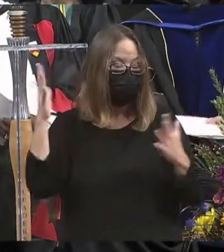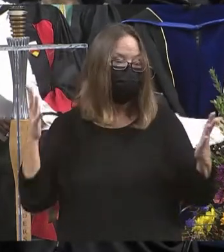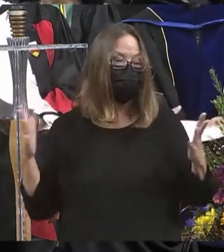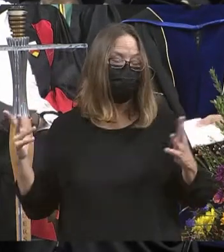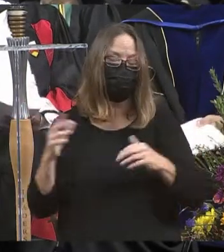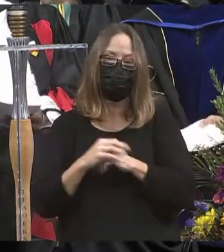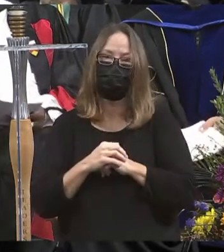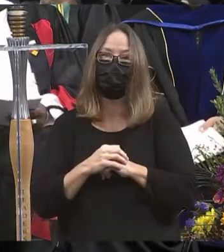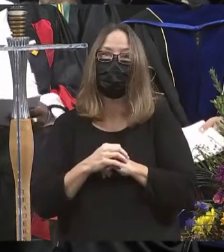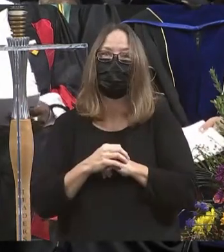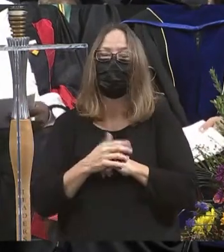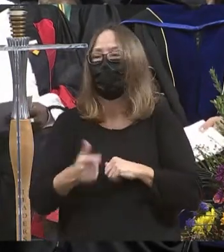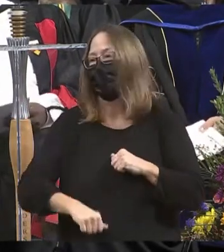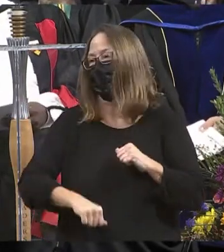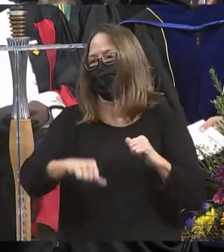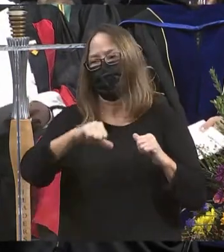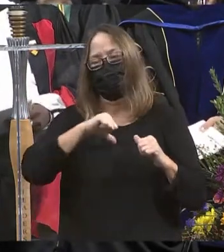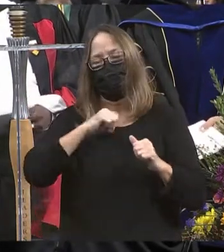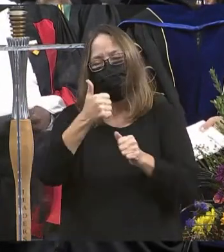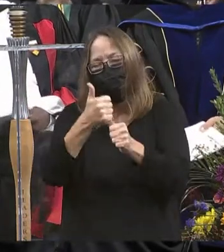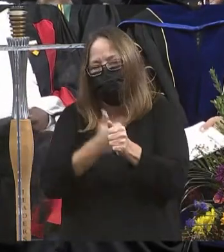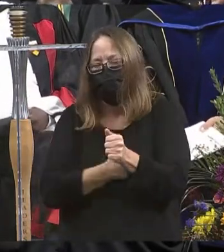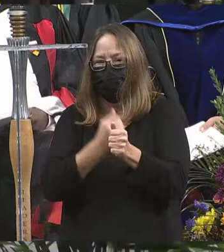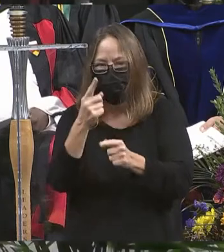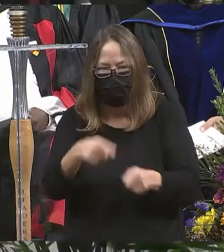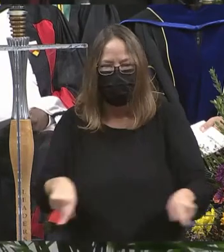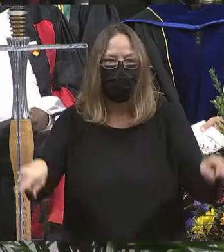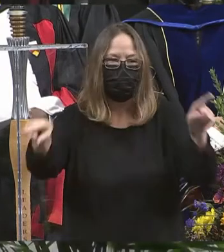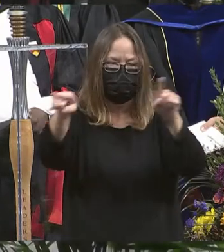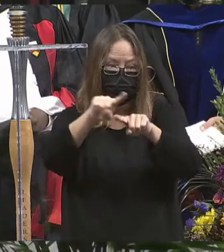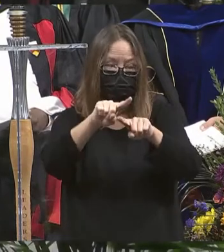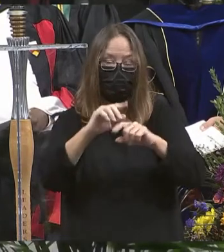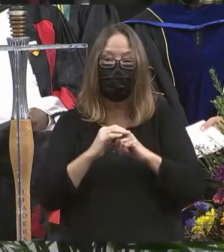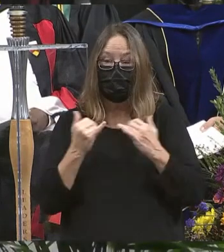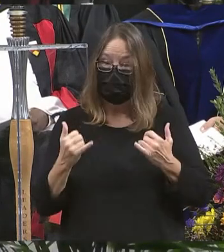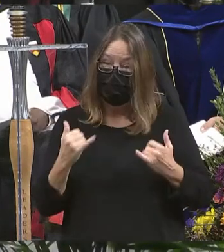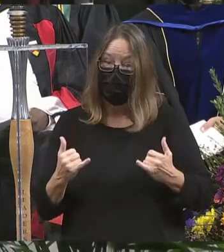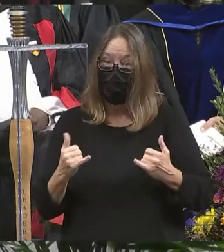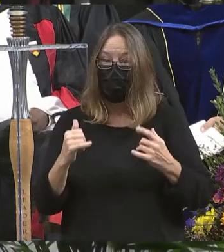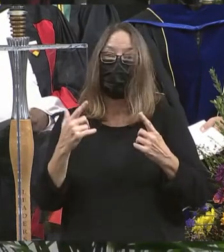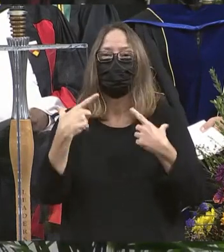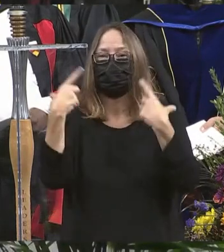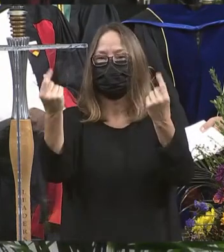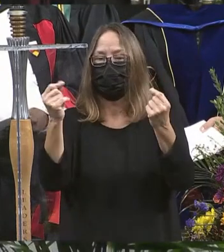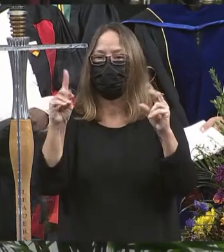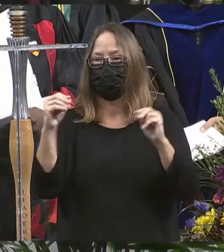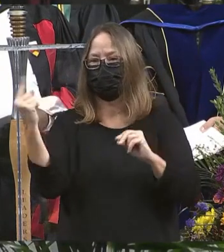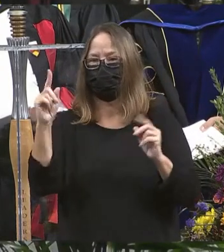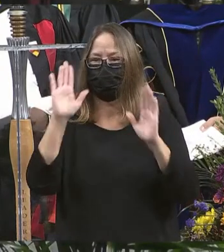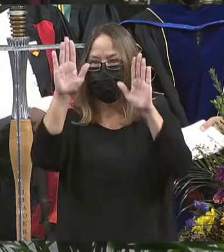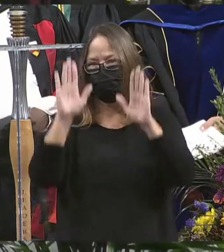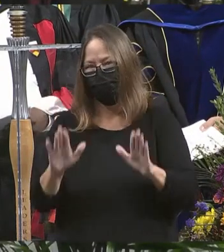I am proud of every single one of you. Now, let's go do something great.